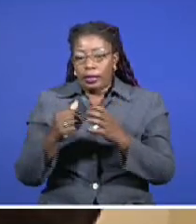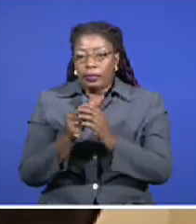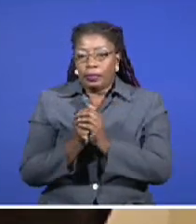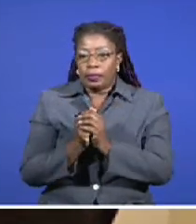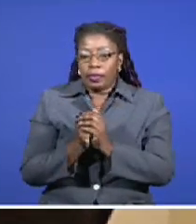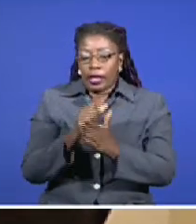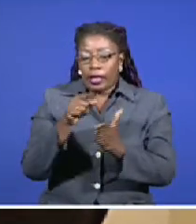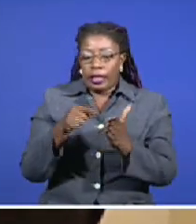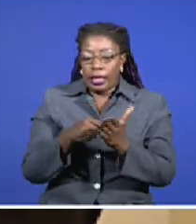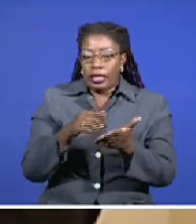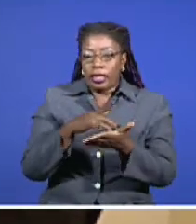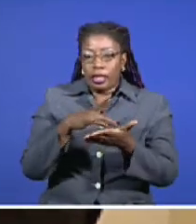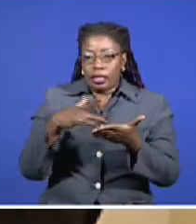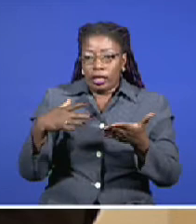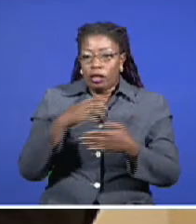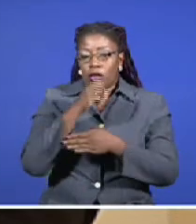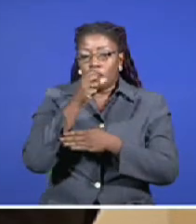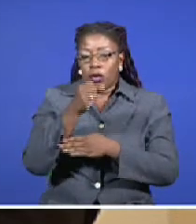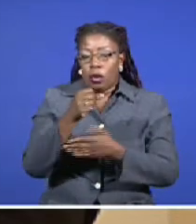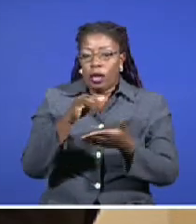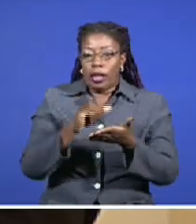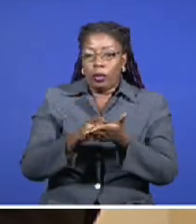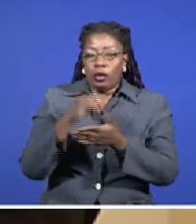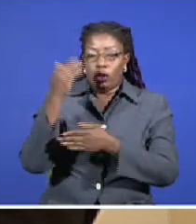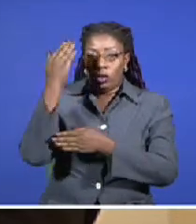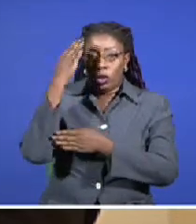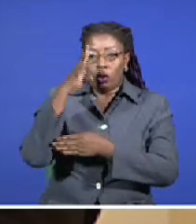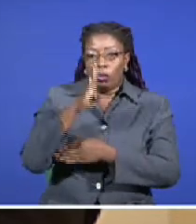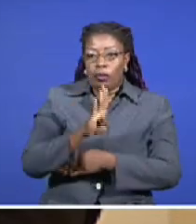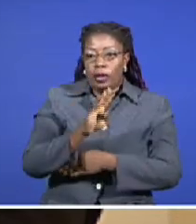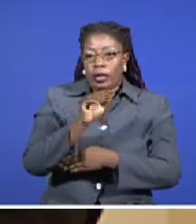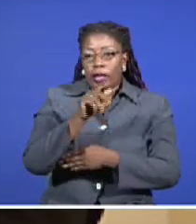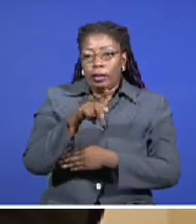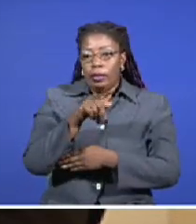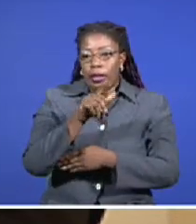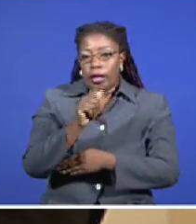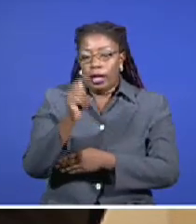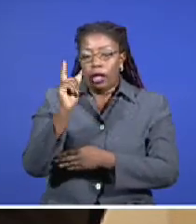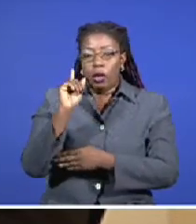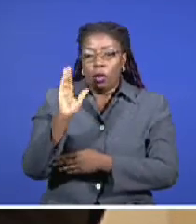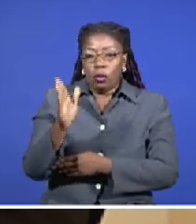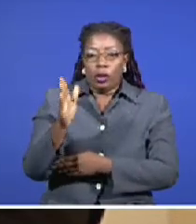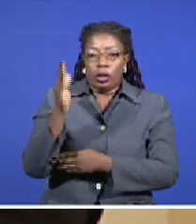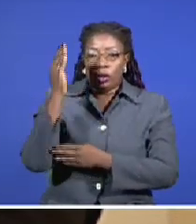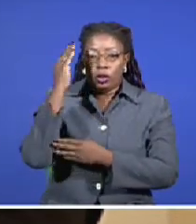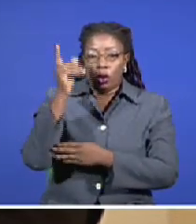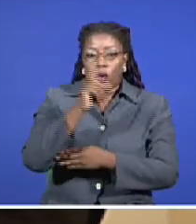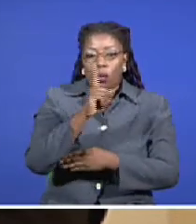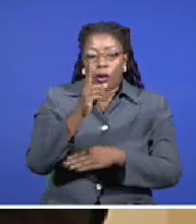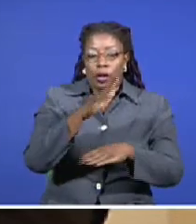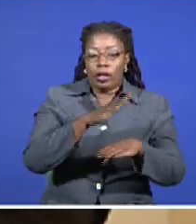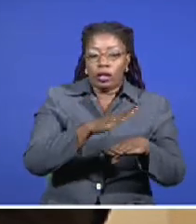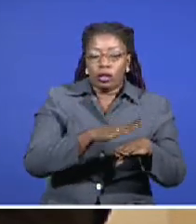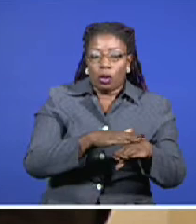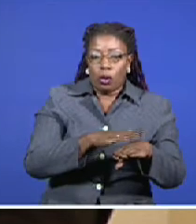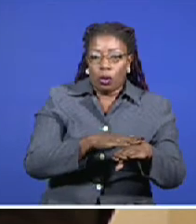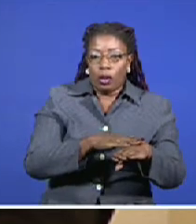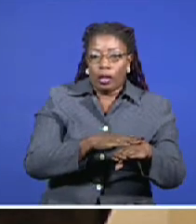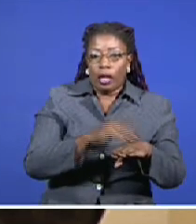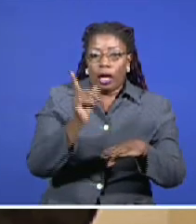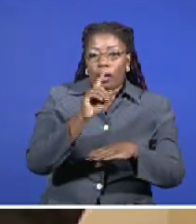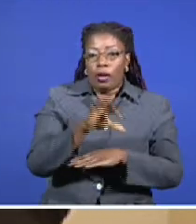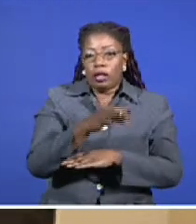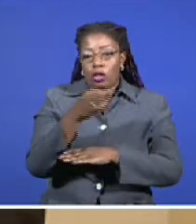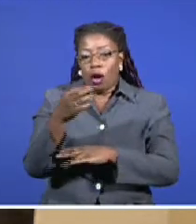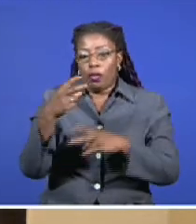to ensure that we will know, B.P.L will know, where power is off, where it's on, and we will have